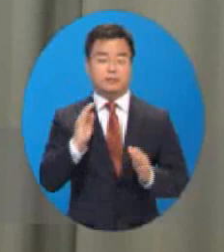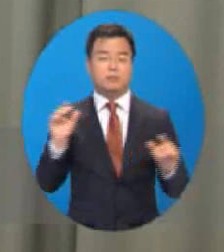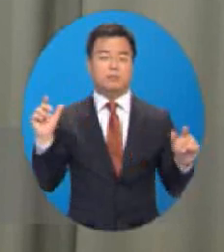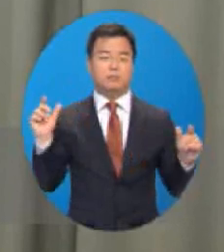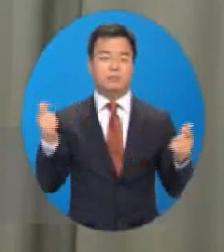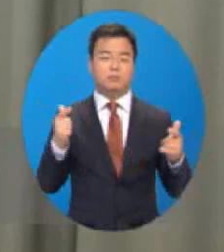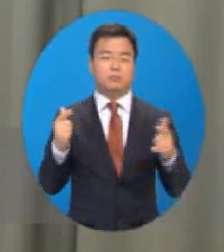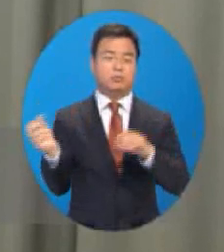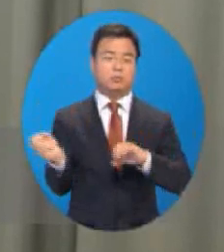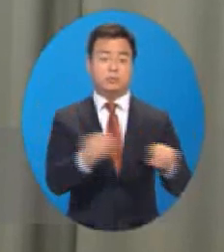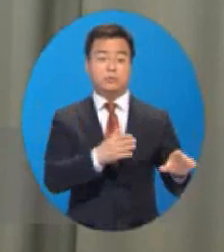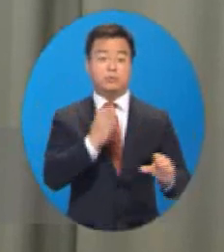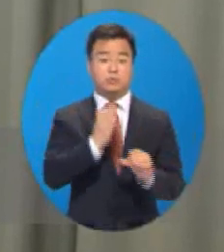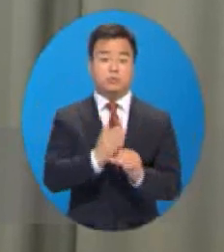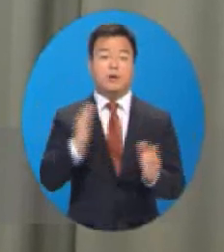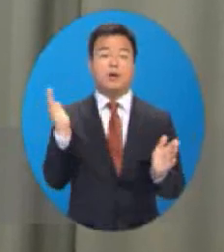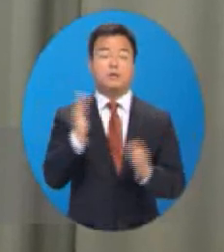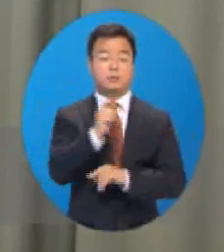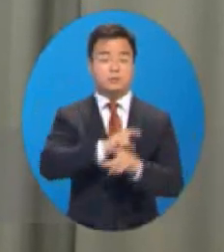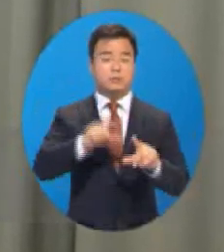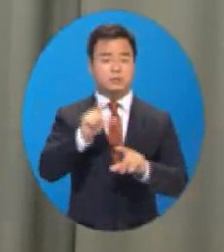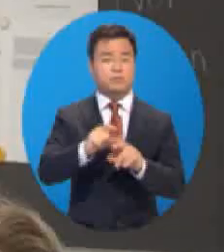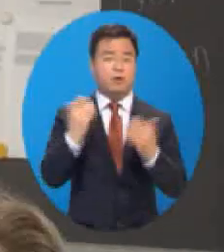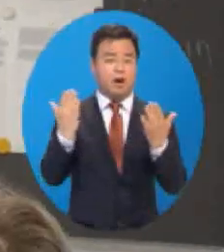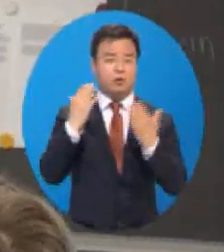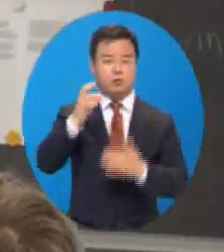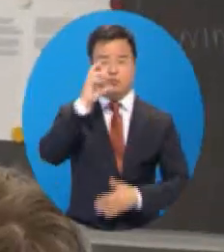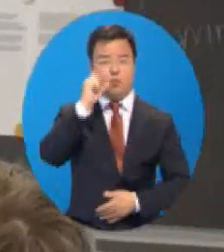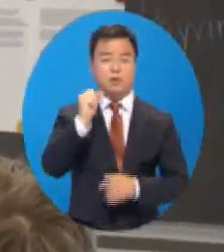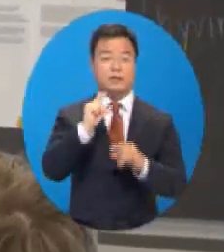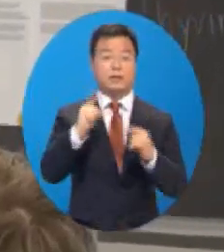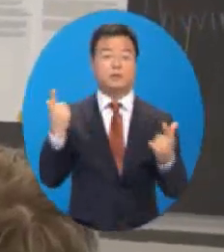our students don't like school anymore.